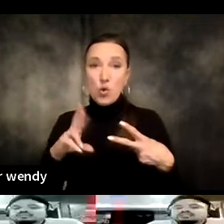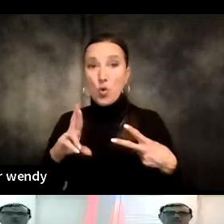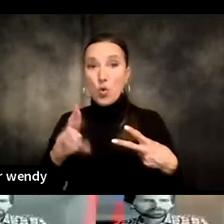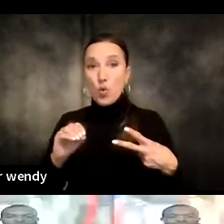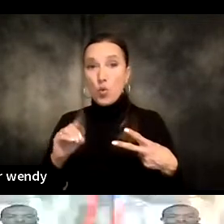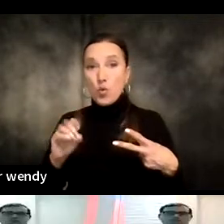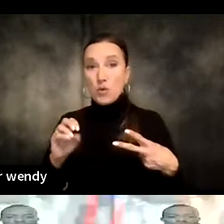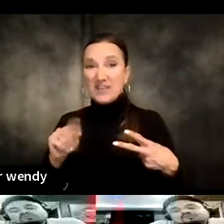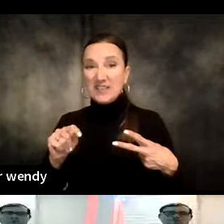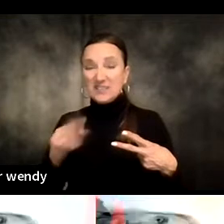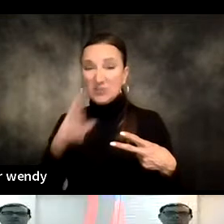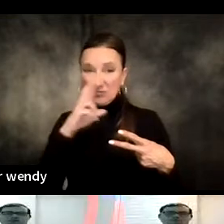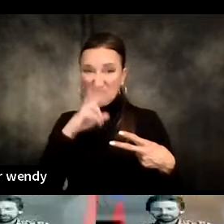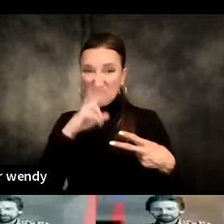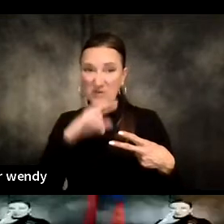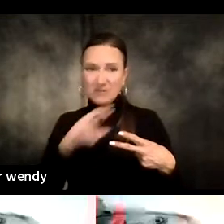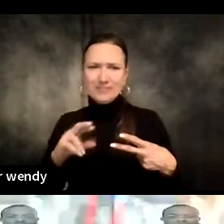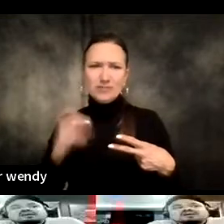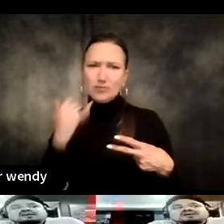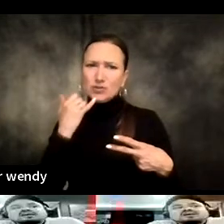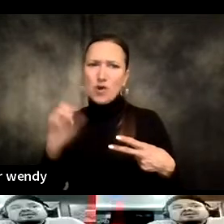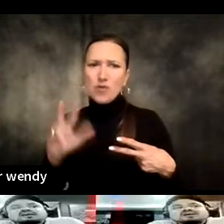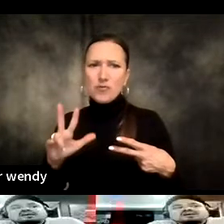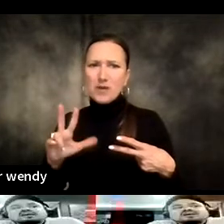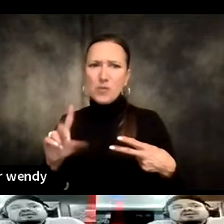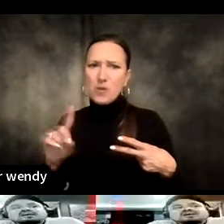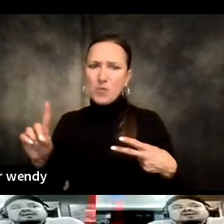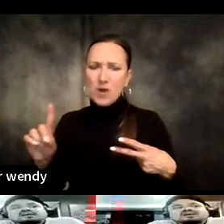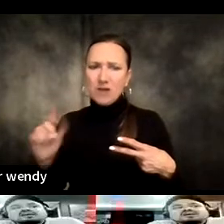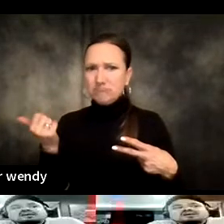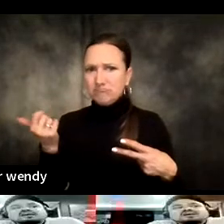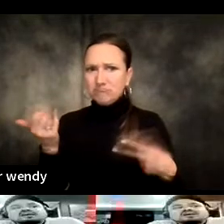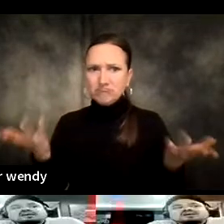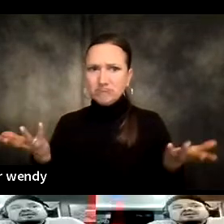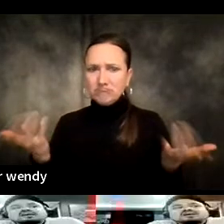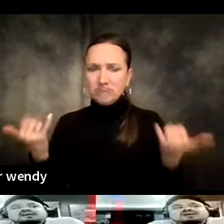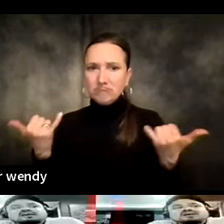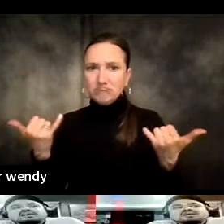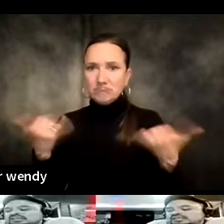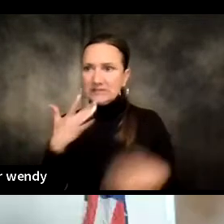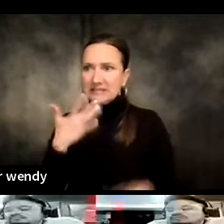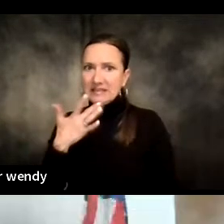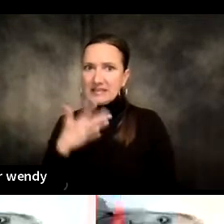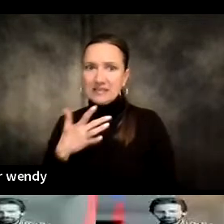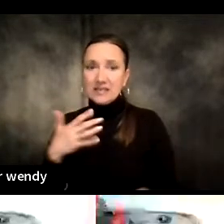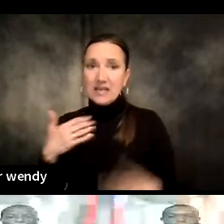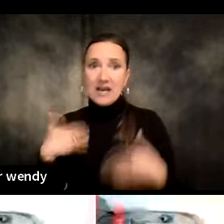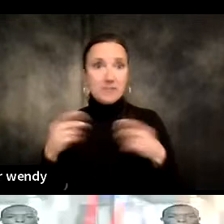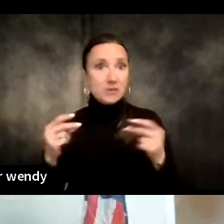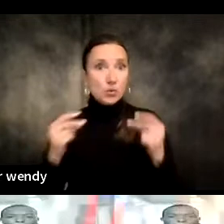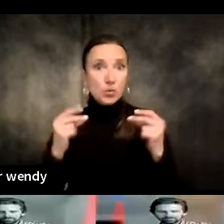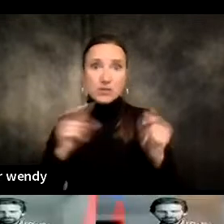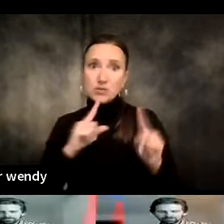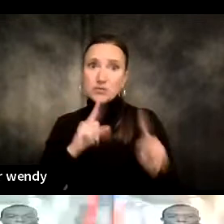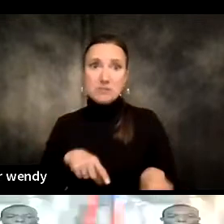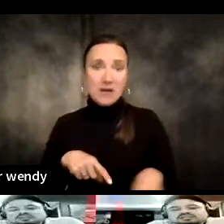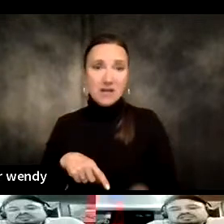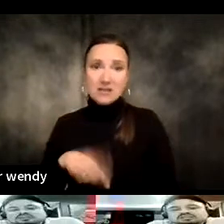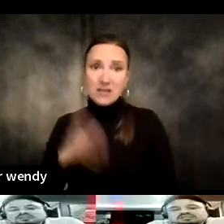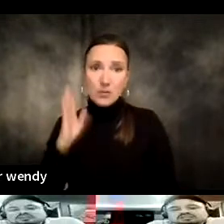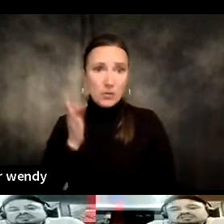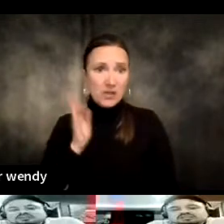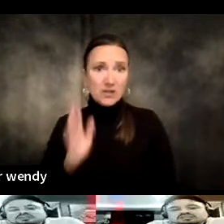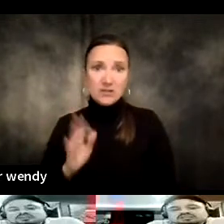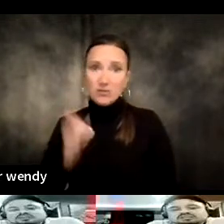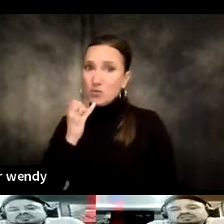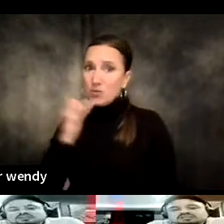easy 311 request. And luckily, right now, they have been very quick to respond to these requests.